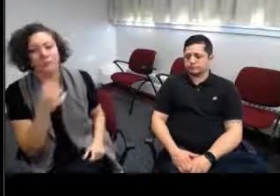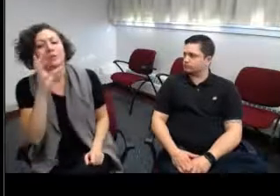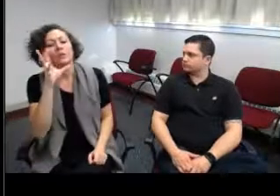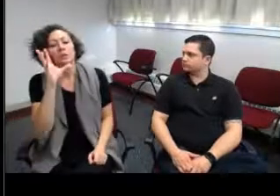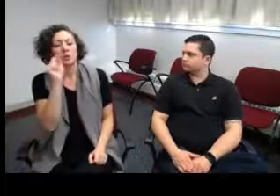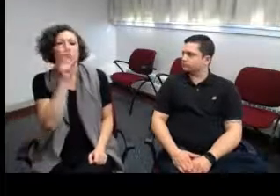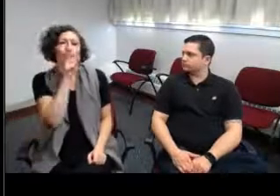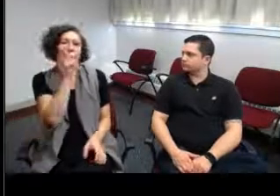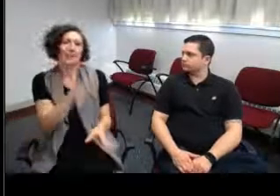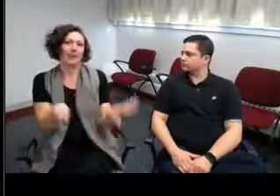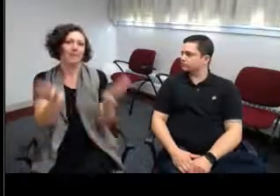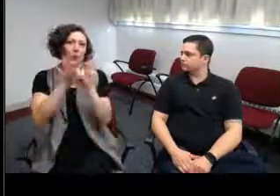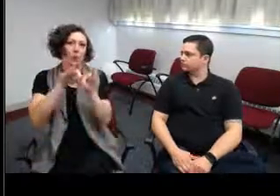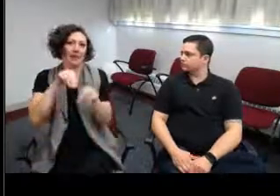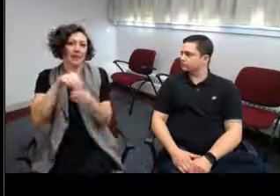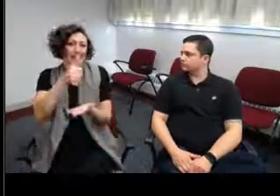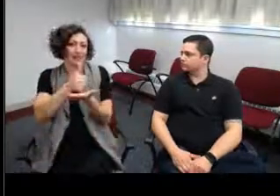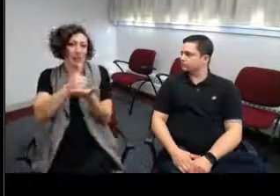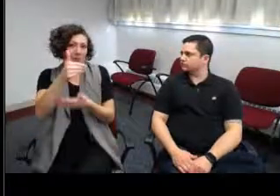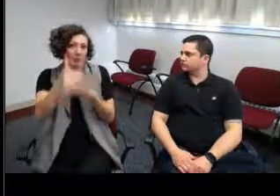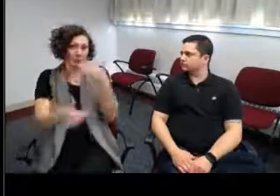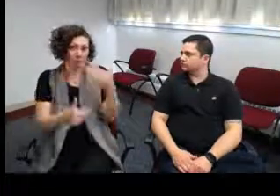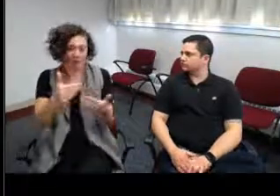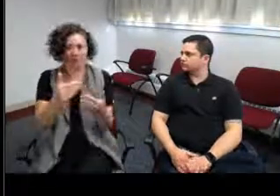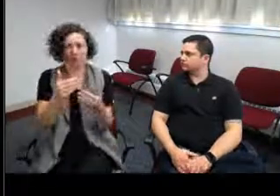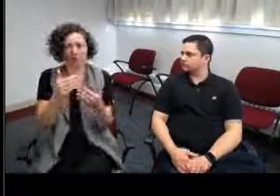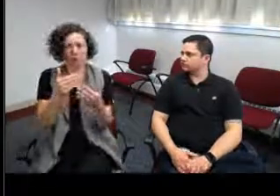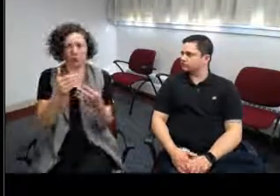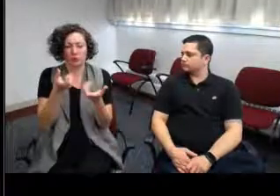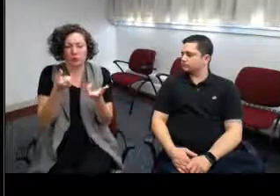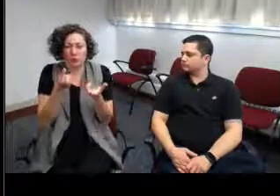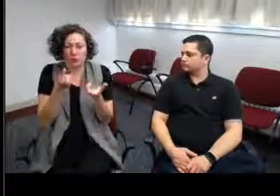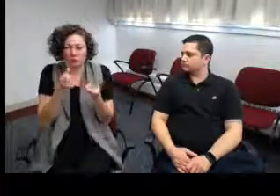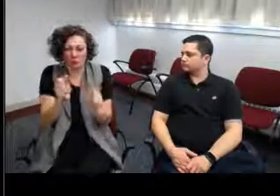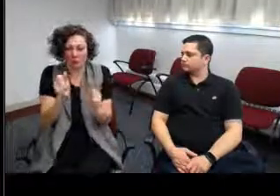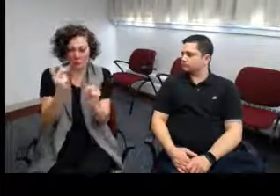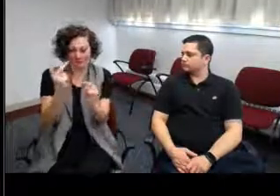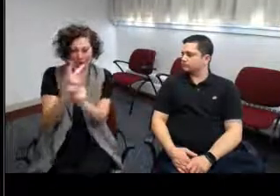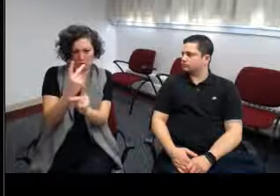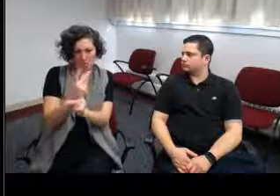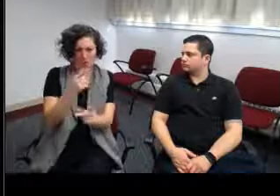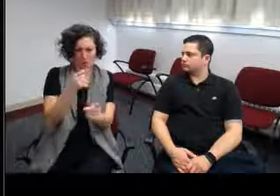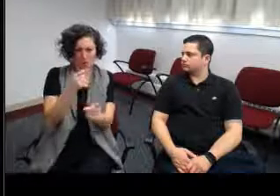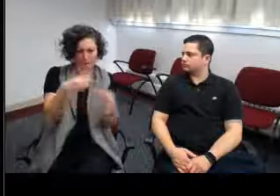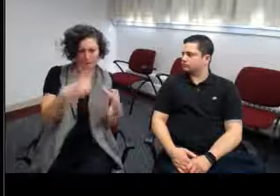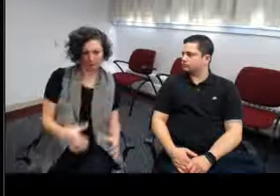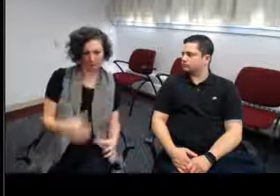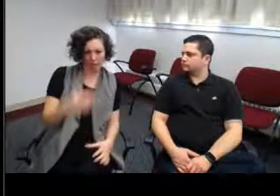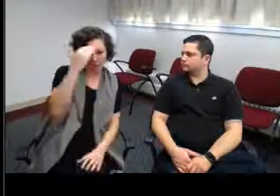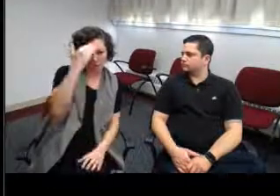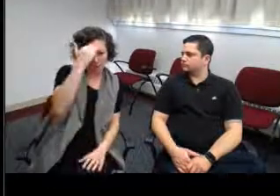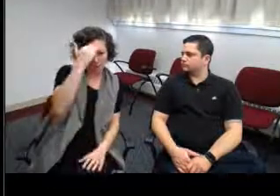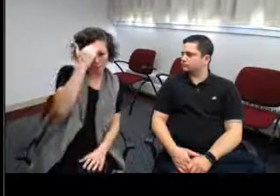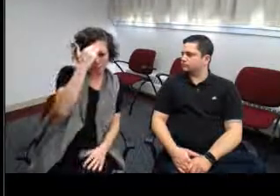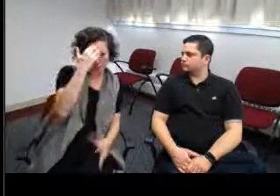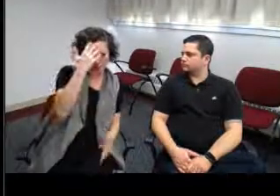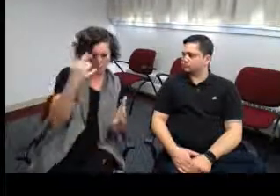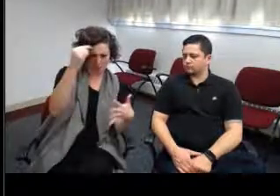behaviors equate to abuse and that abstract concept in English. So trying to figure out what this